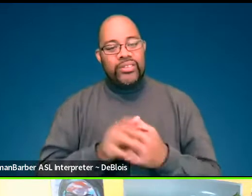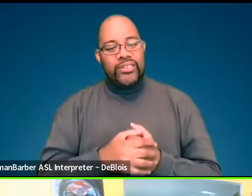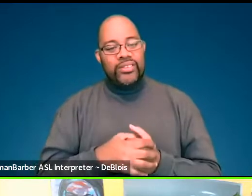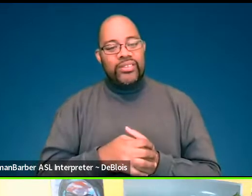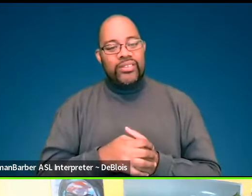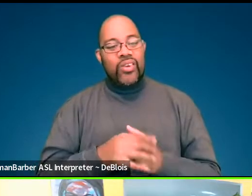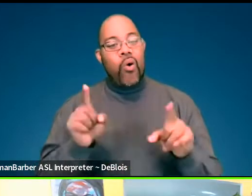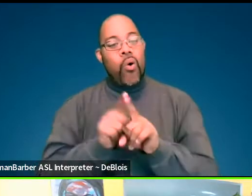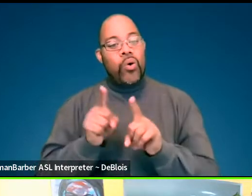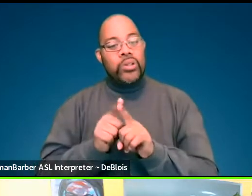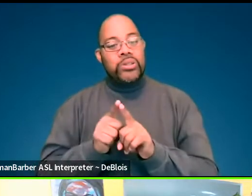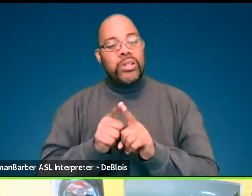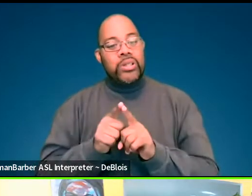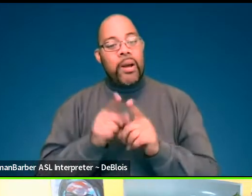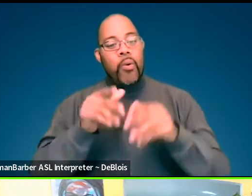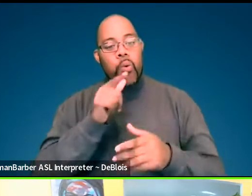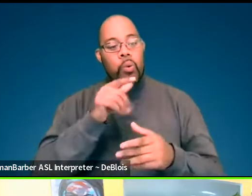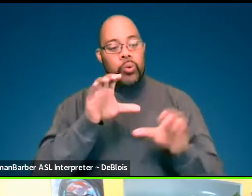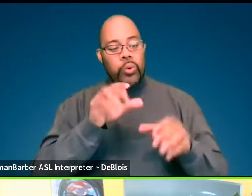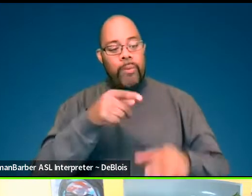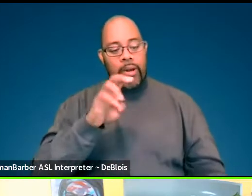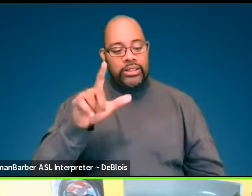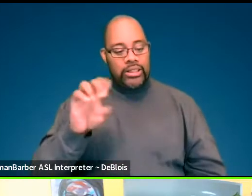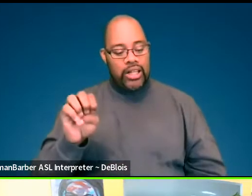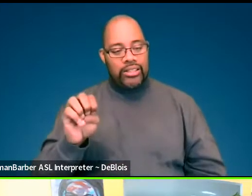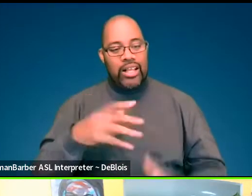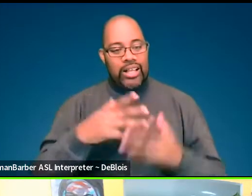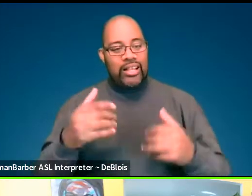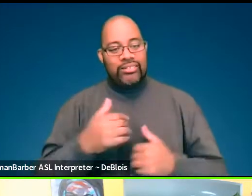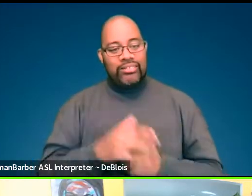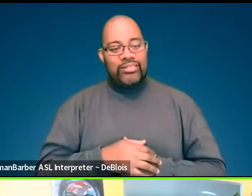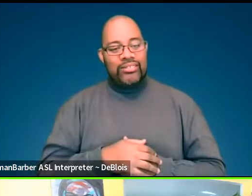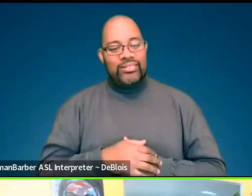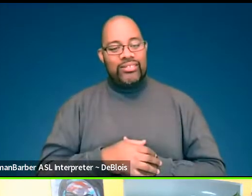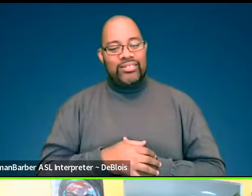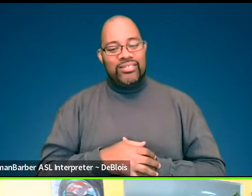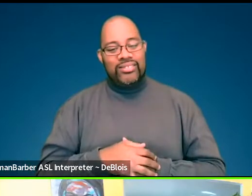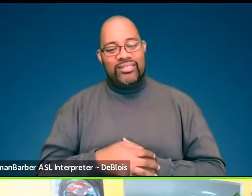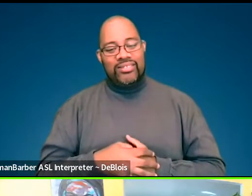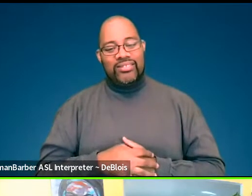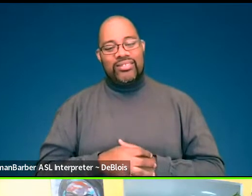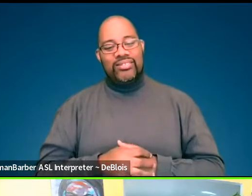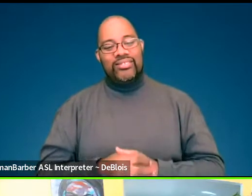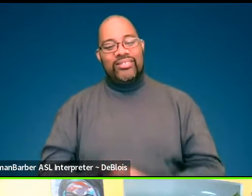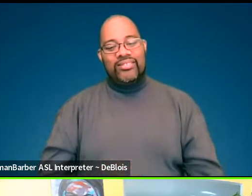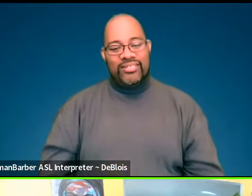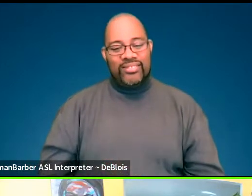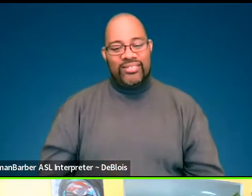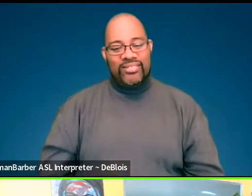I also am someone who puzzles a lot, so I like do puzzles